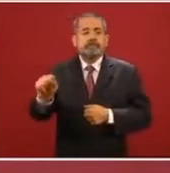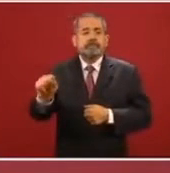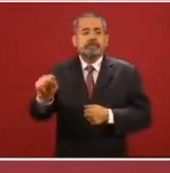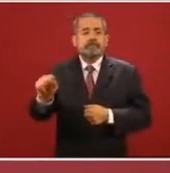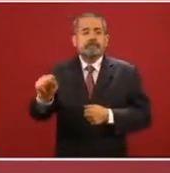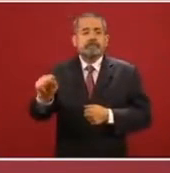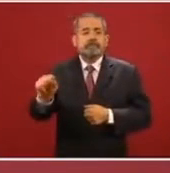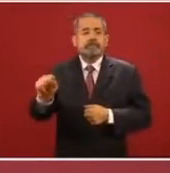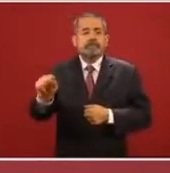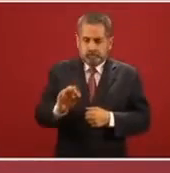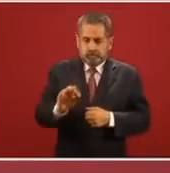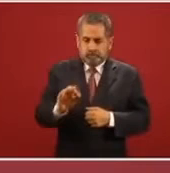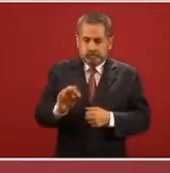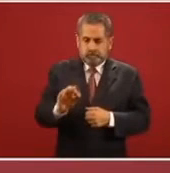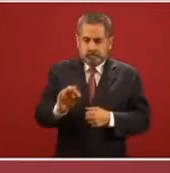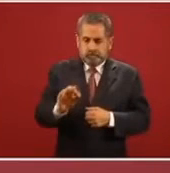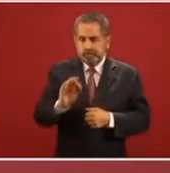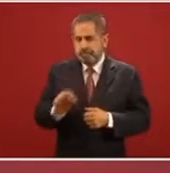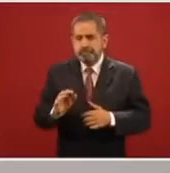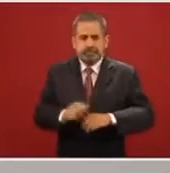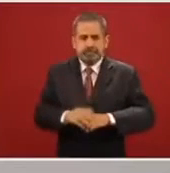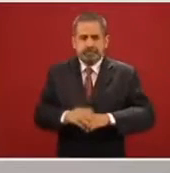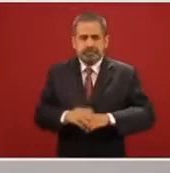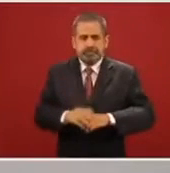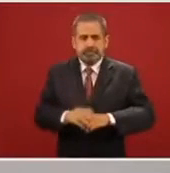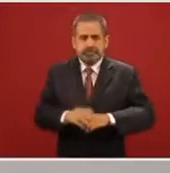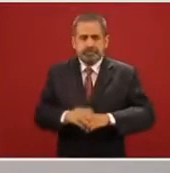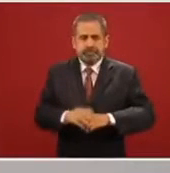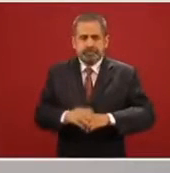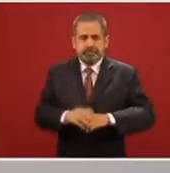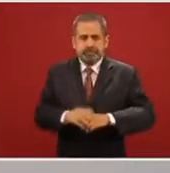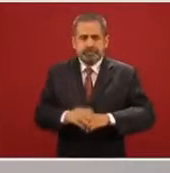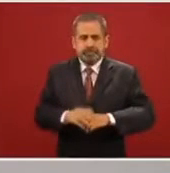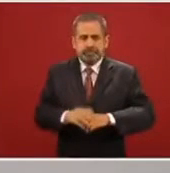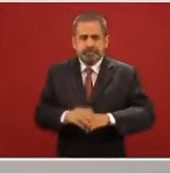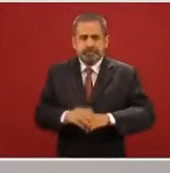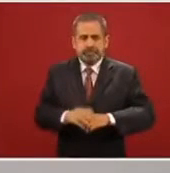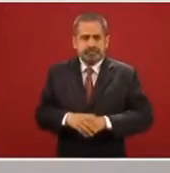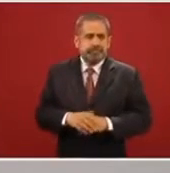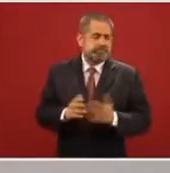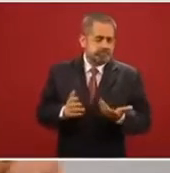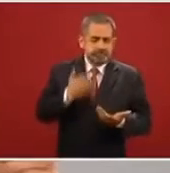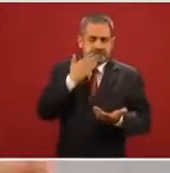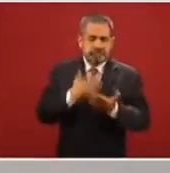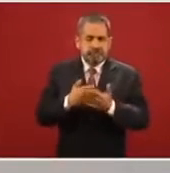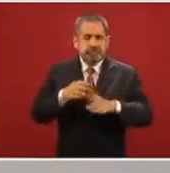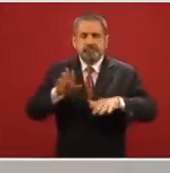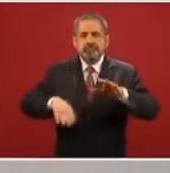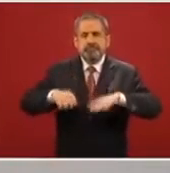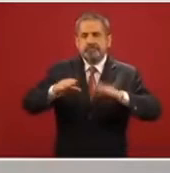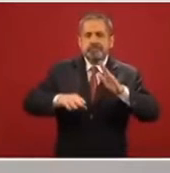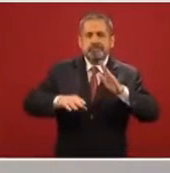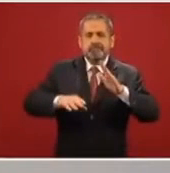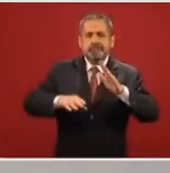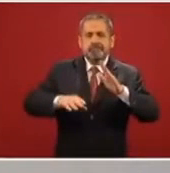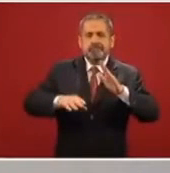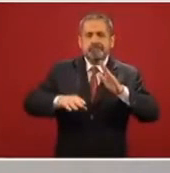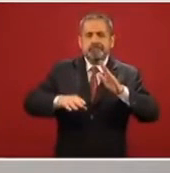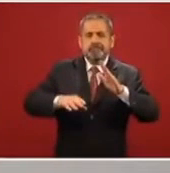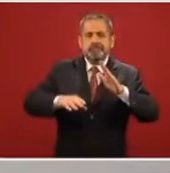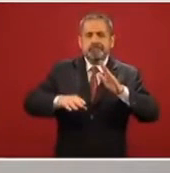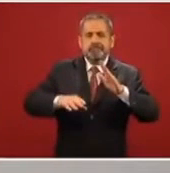times holds cierta variabilidad en certain variability el calendario de implantación,